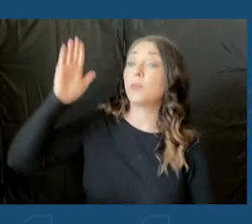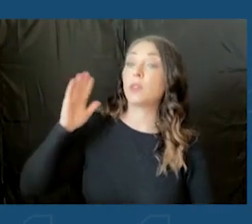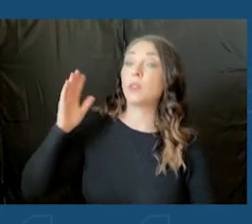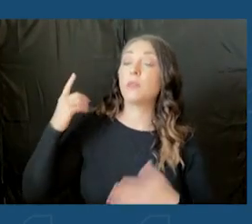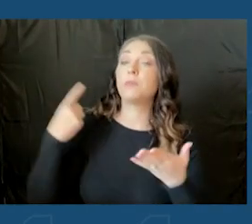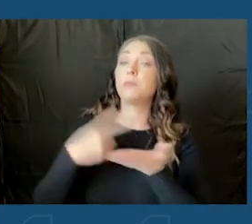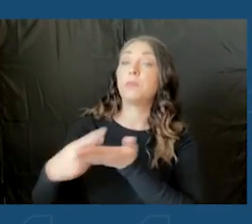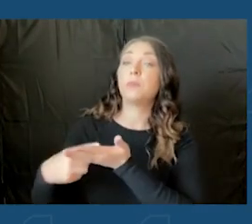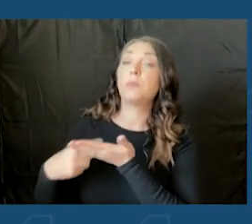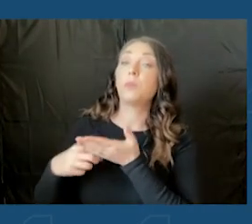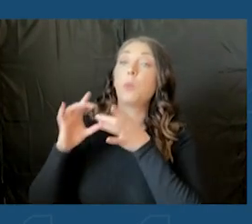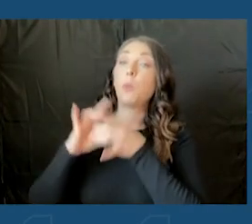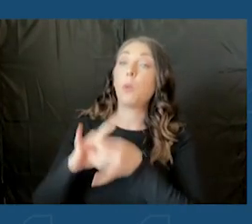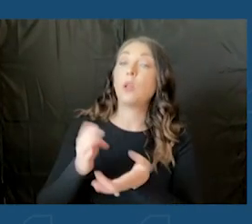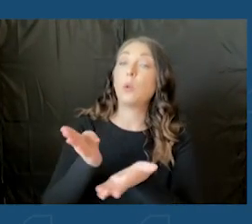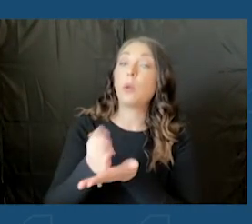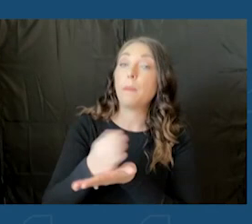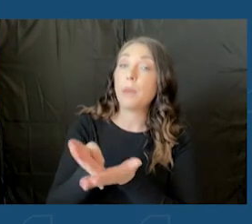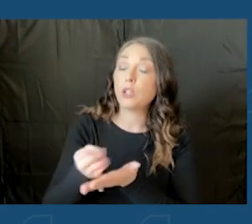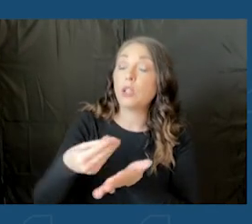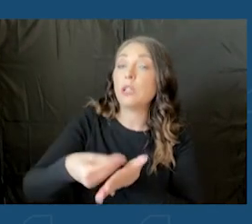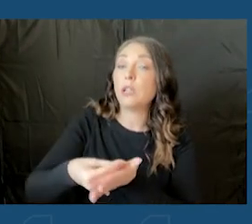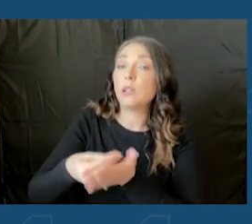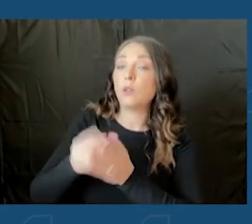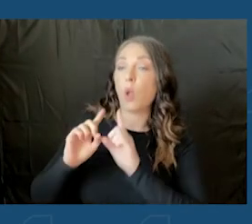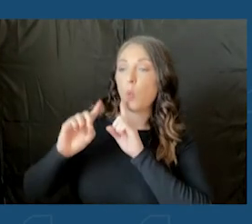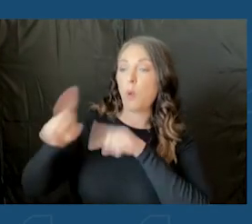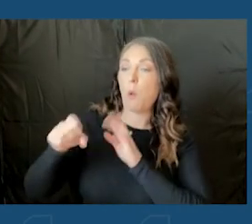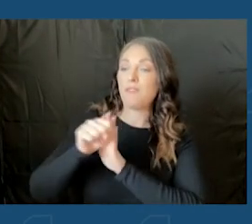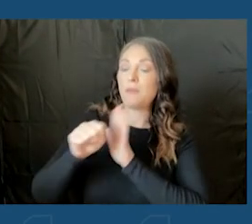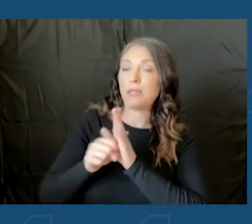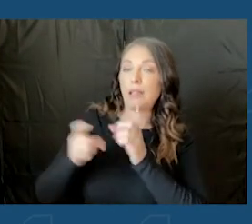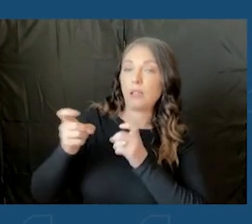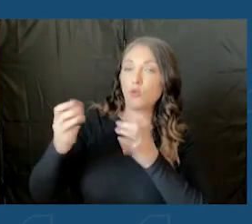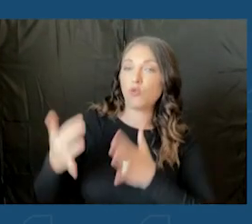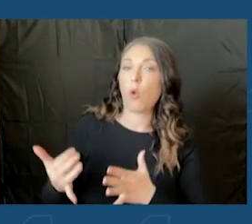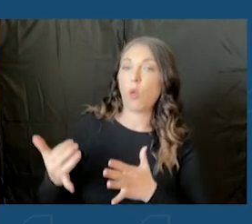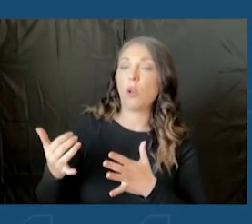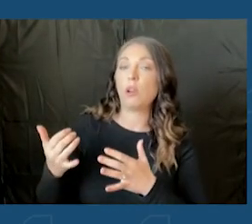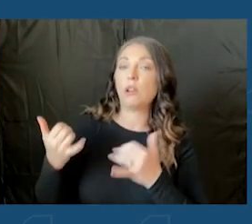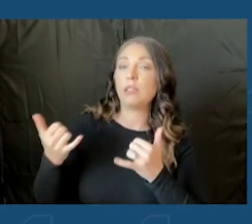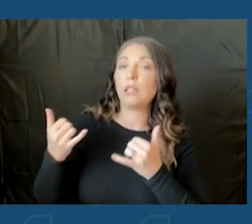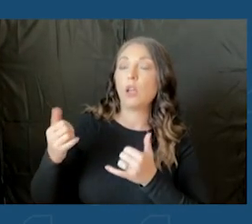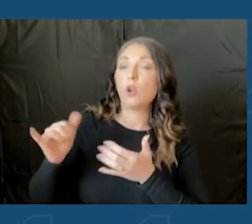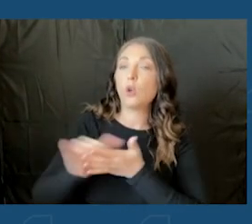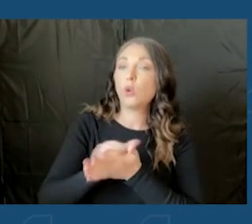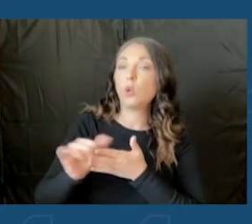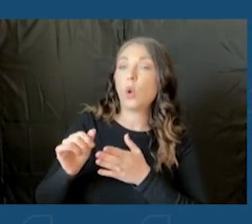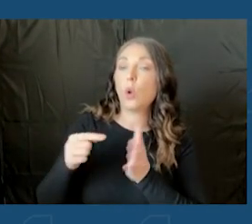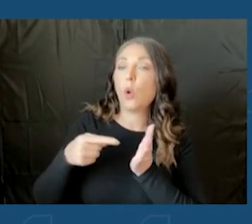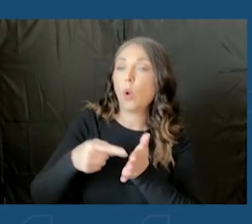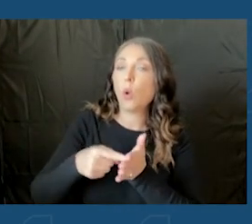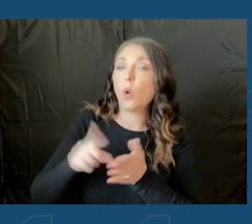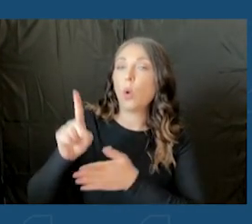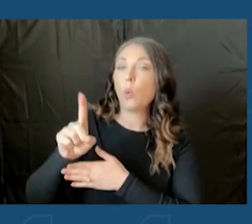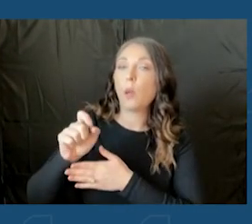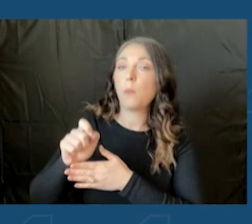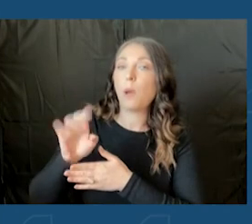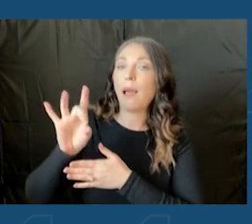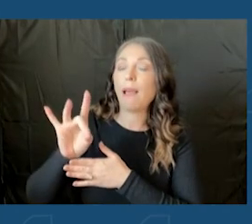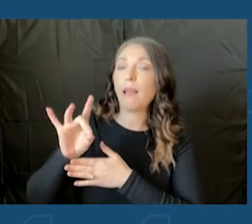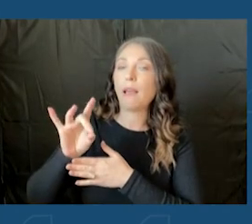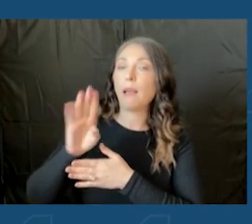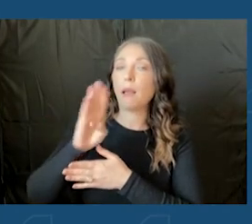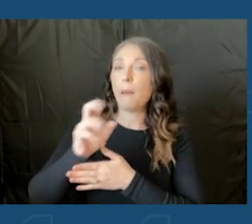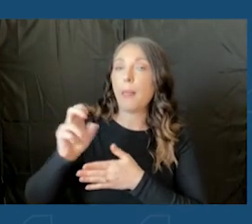and money, there's a report from the state controller today that New York owes $1.8 billion to the unemployment insurance